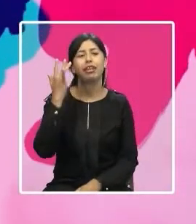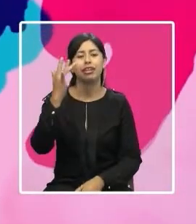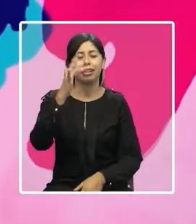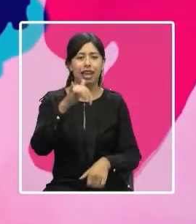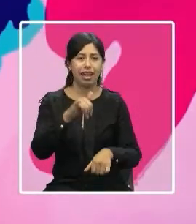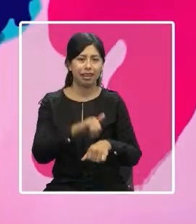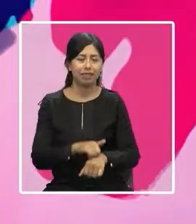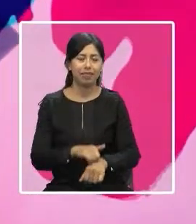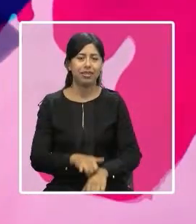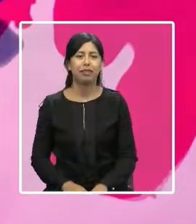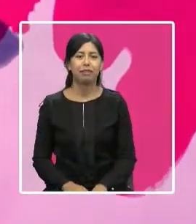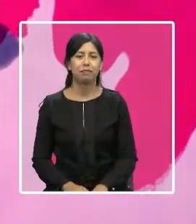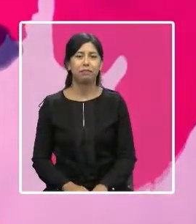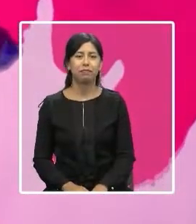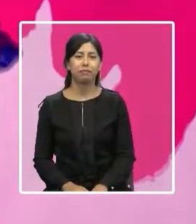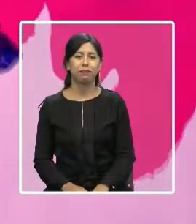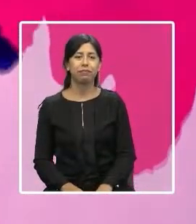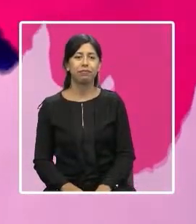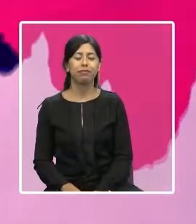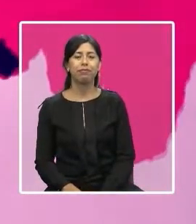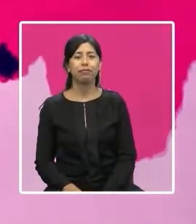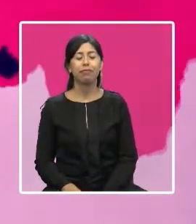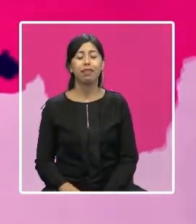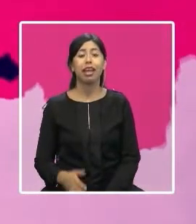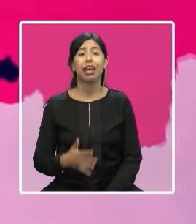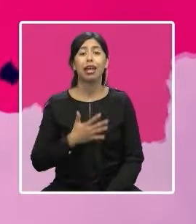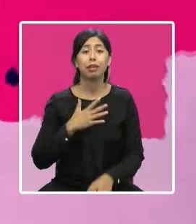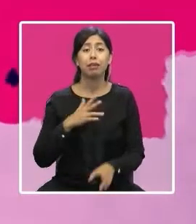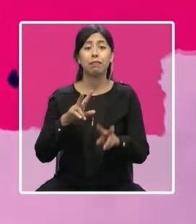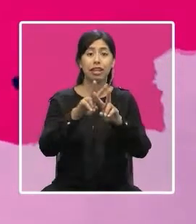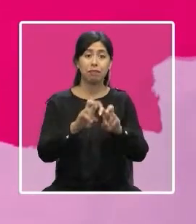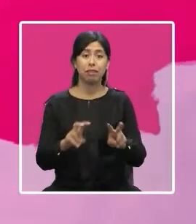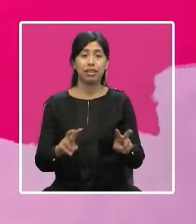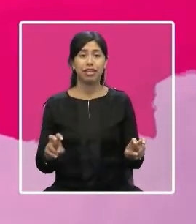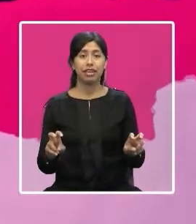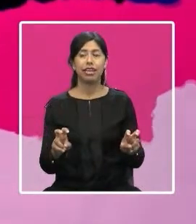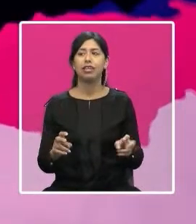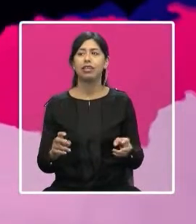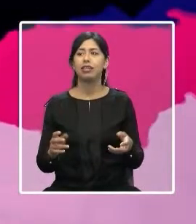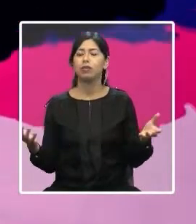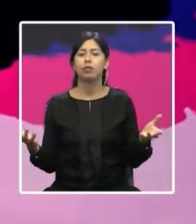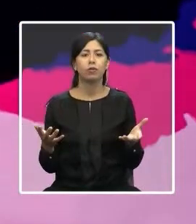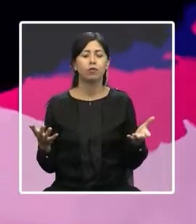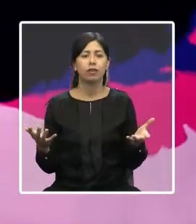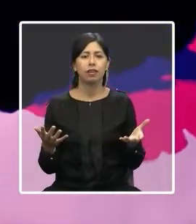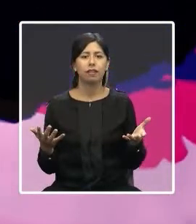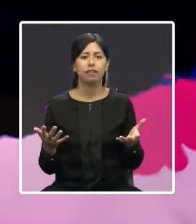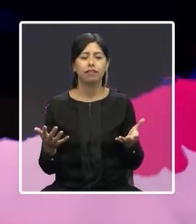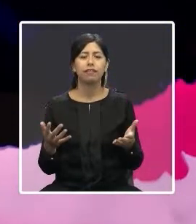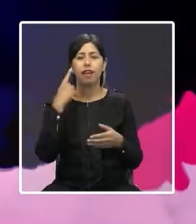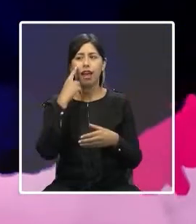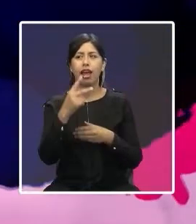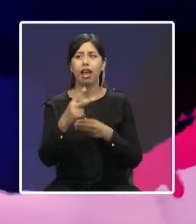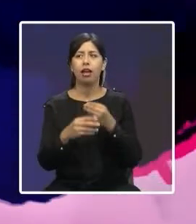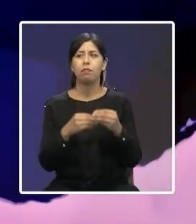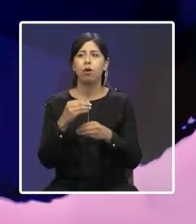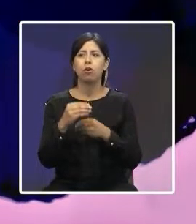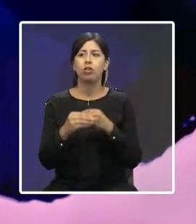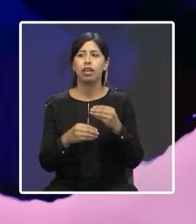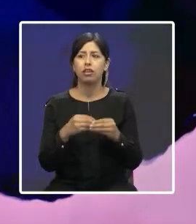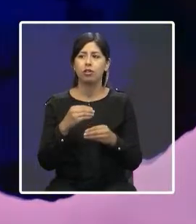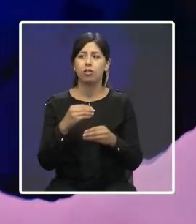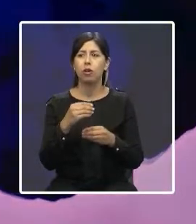my research concerns deep learning, natural language processing, human-machine spoken dialogue, social robotics, conversational agent,